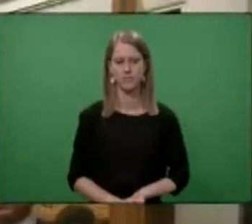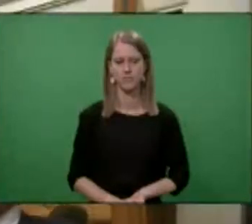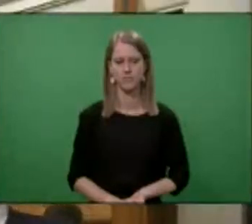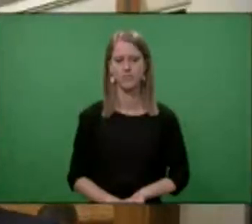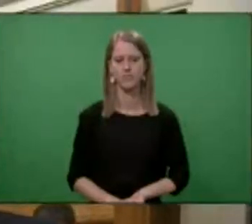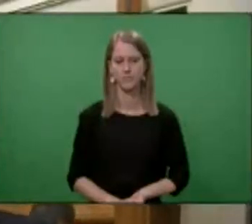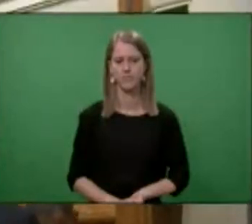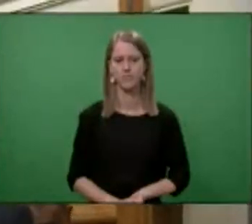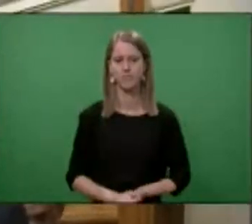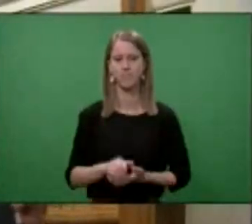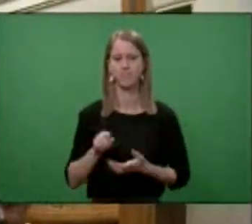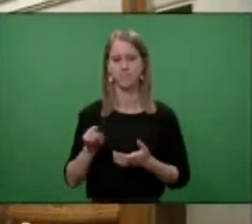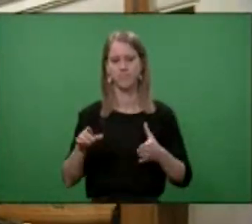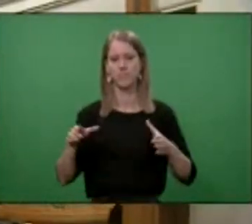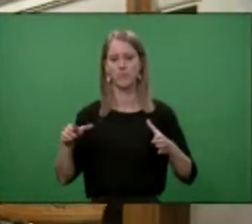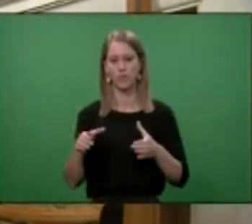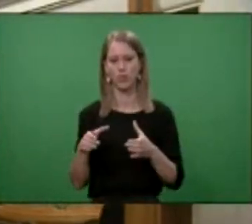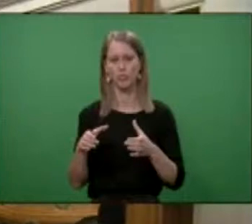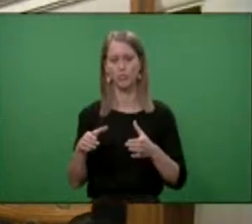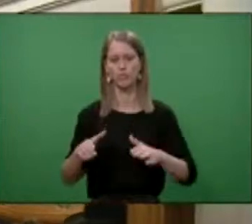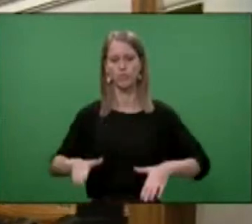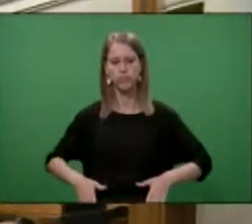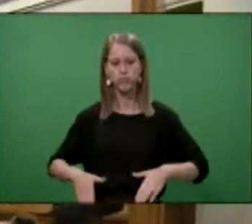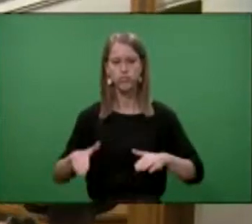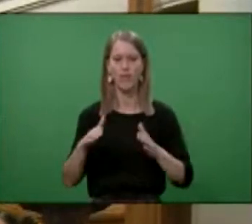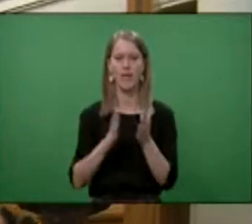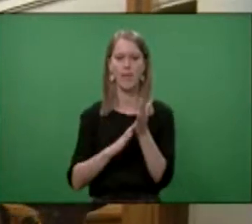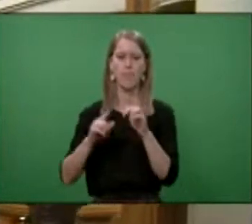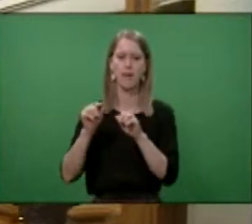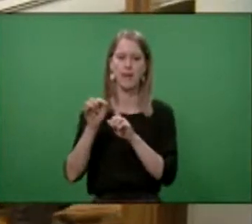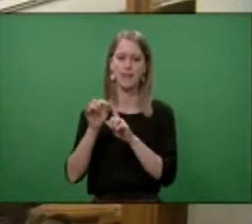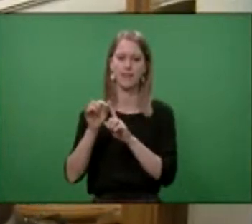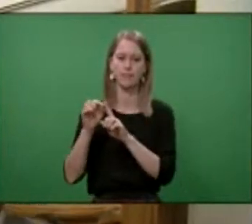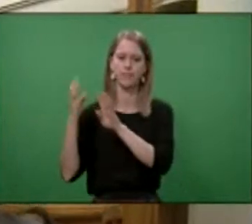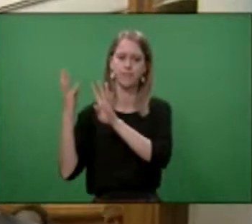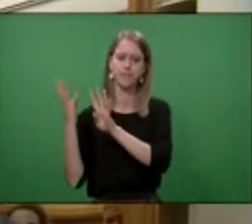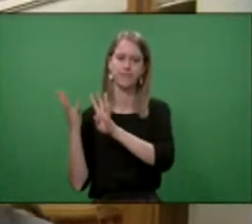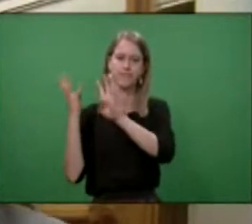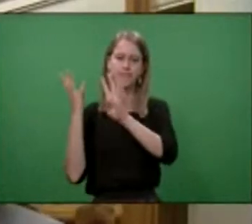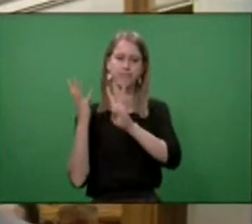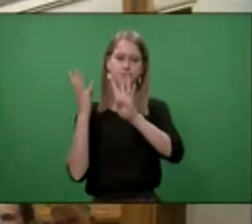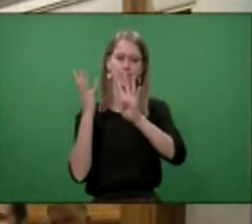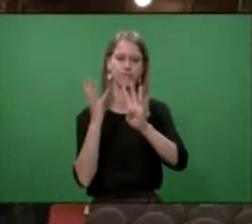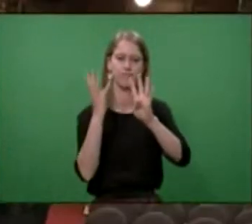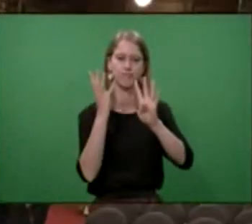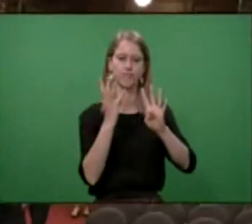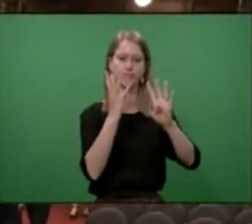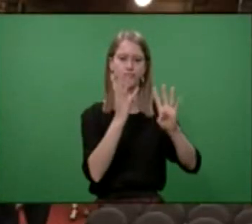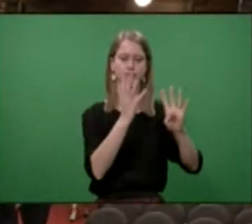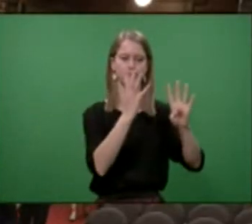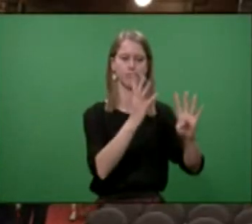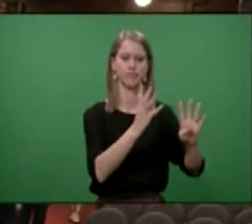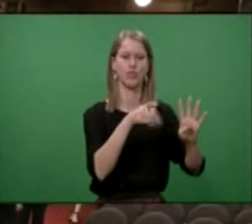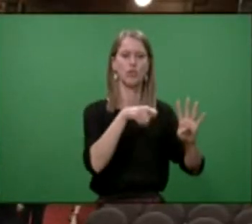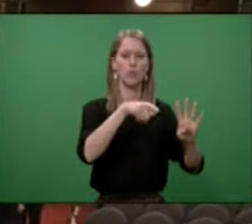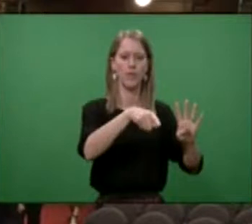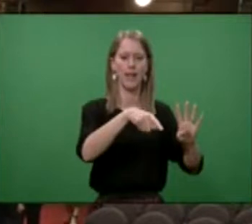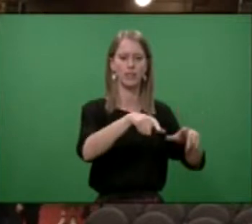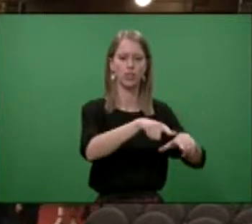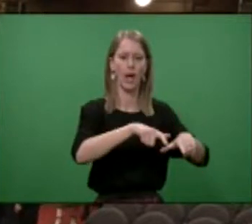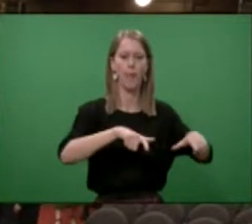Ngāti Ponaki perform MPs are filing out of the House of Representatives and into the Legislative Council